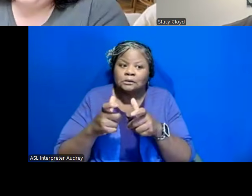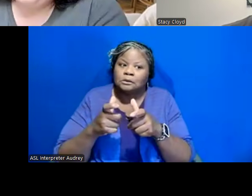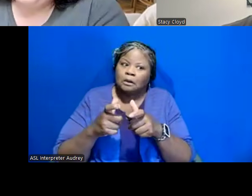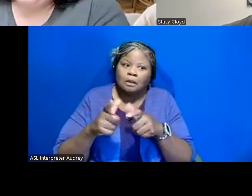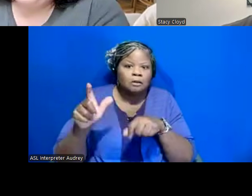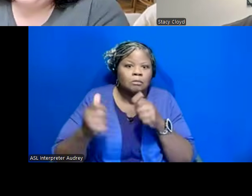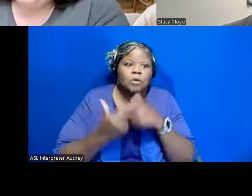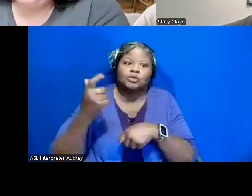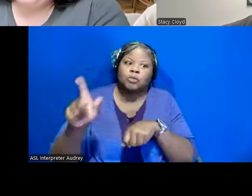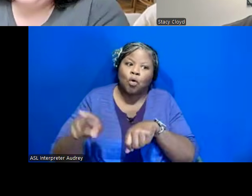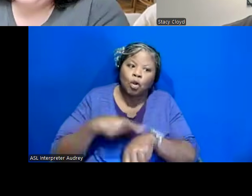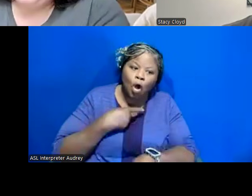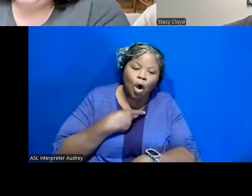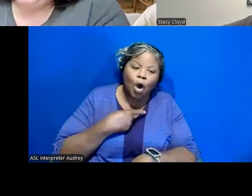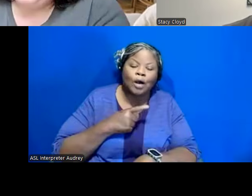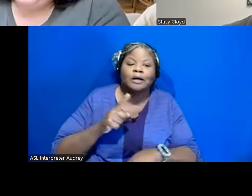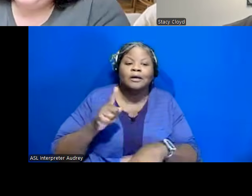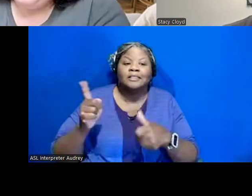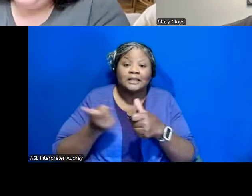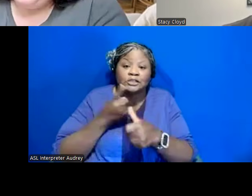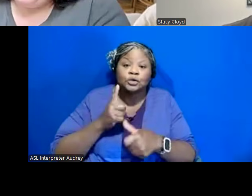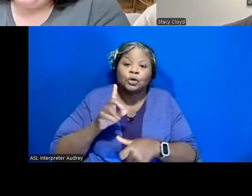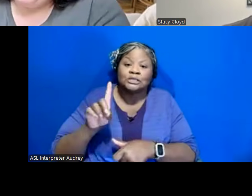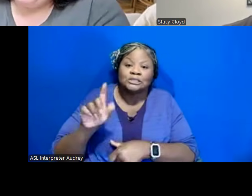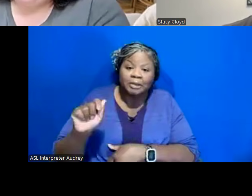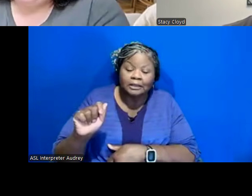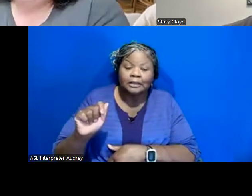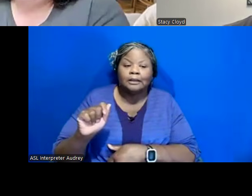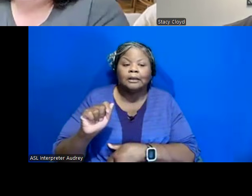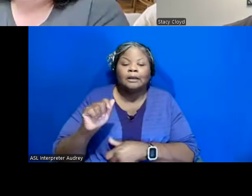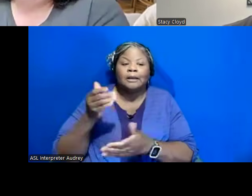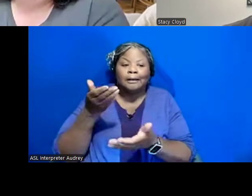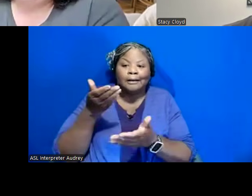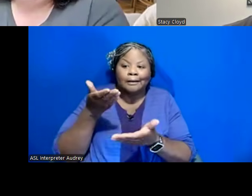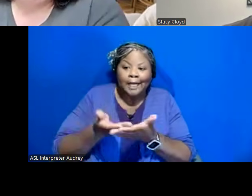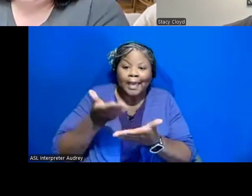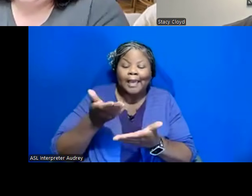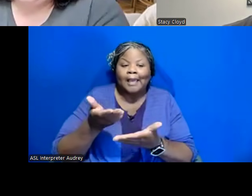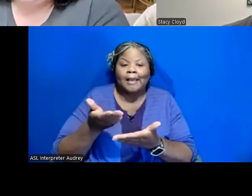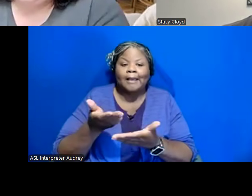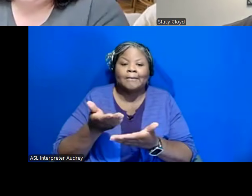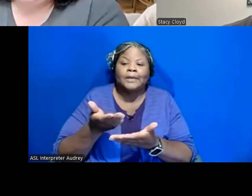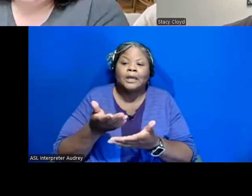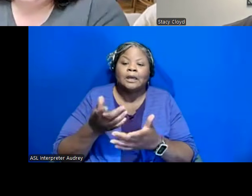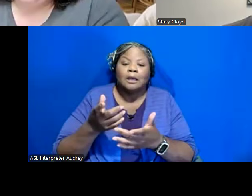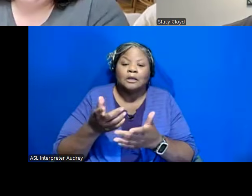prolonged. The initial disability claim, the effectuation process. So tagging a constituent case